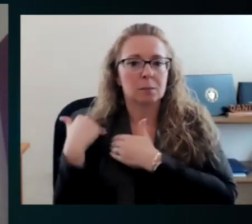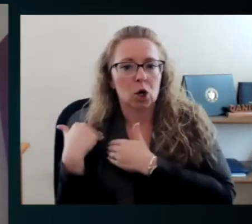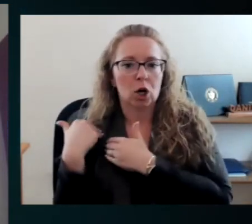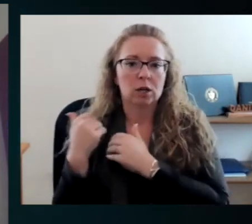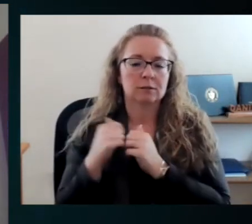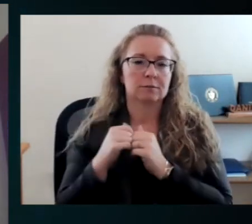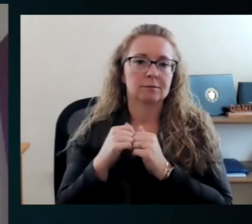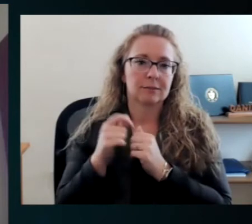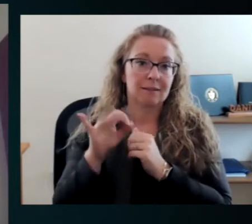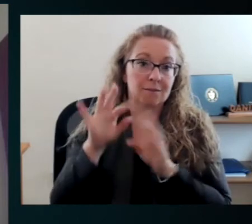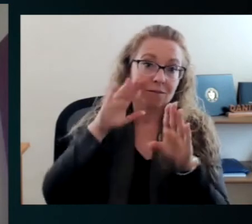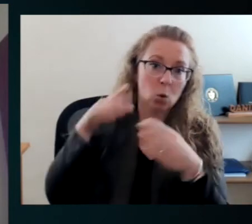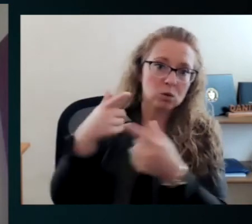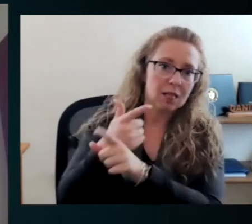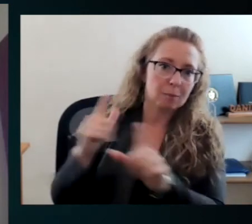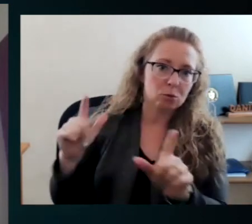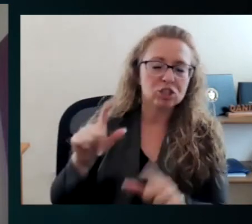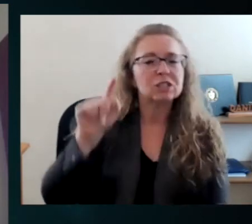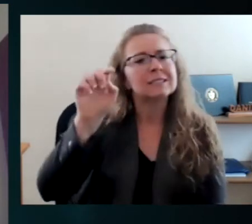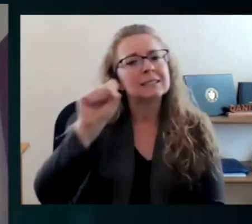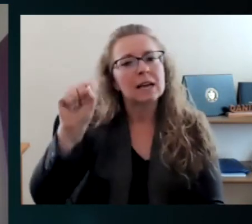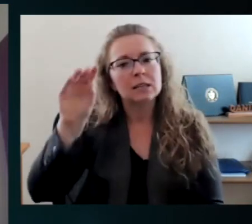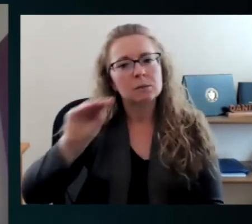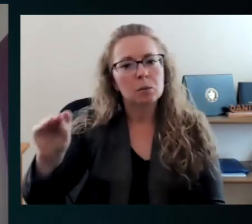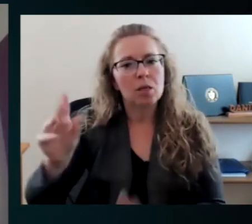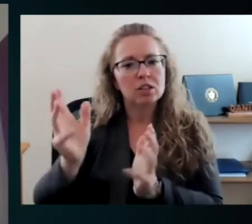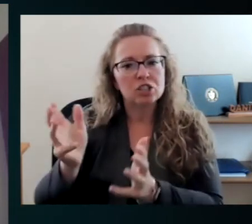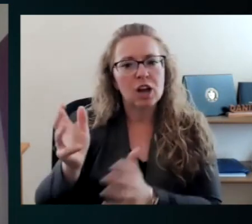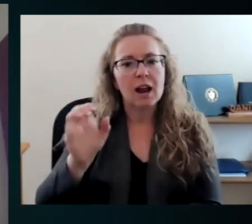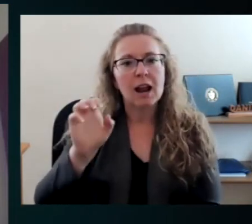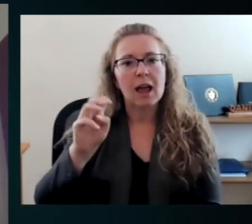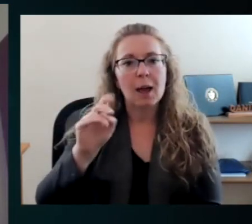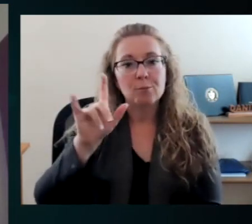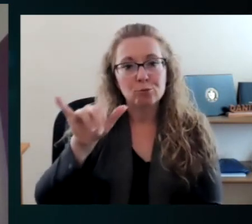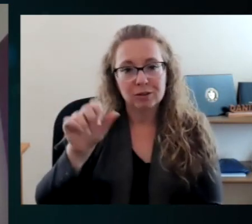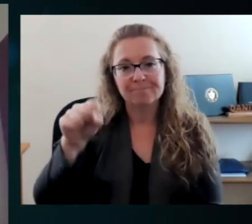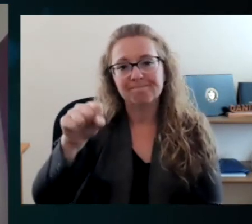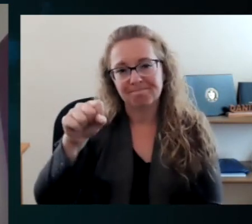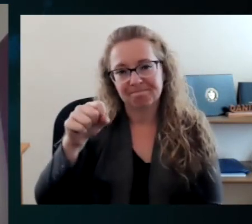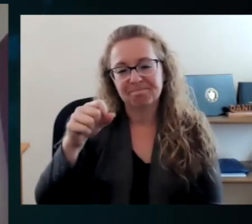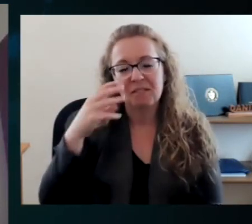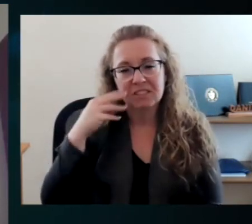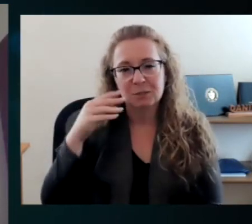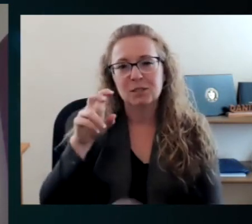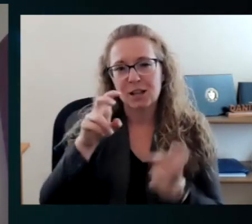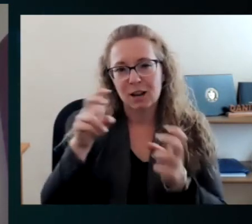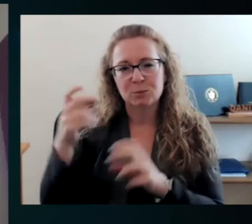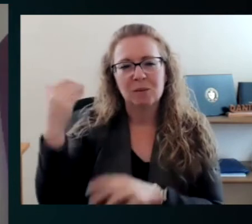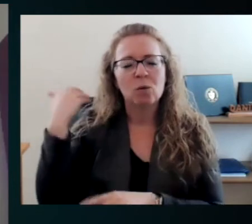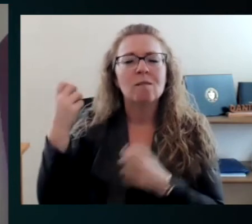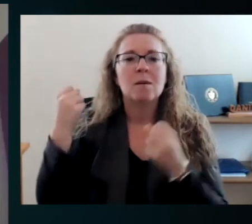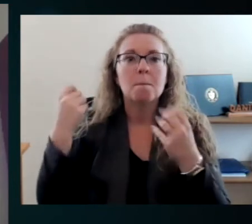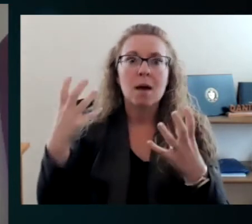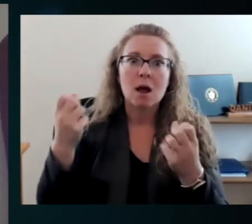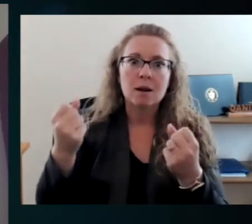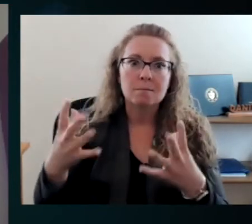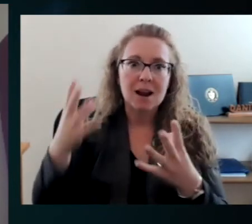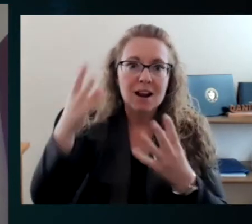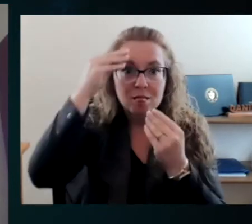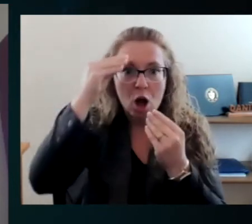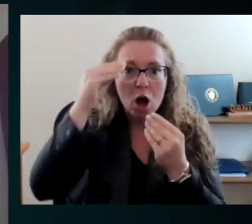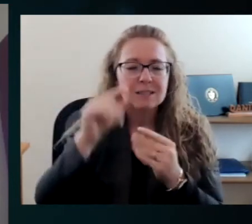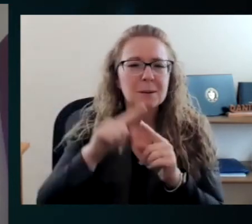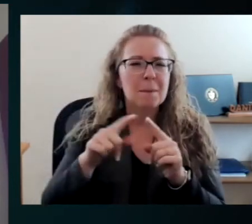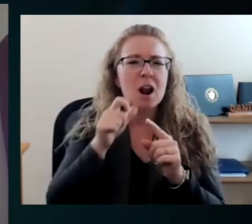Tess has added in the chat, Emery, I absolutely had this issue before I came out. I had so many thoughts on gender issues that I didn't feel safe